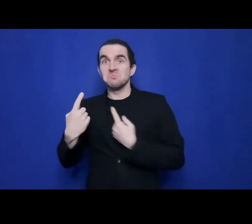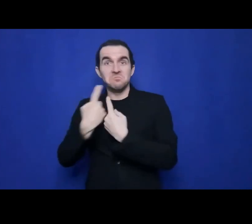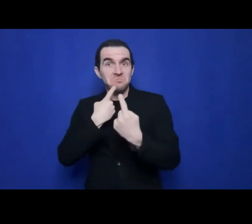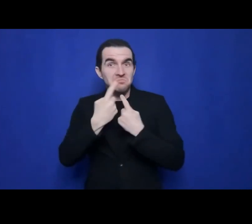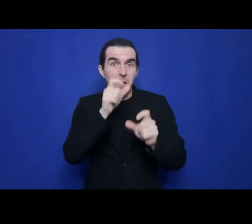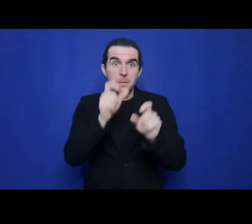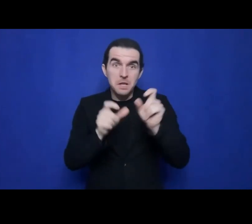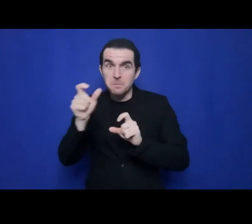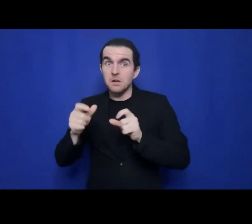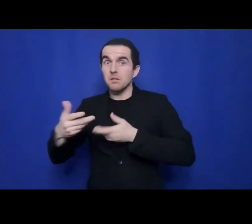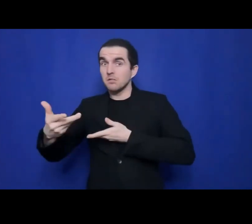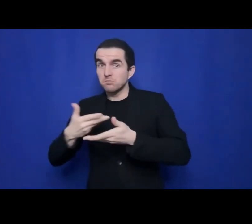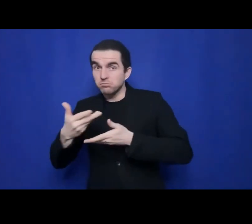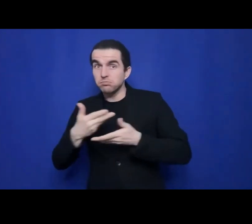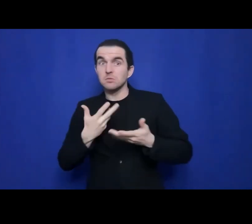sort.